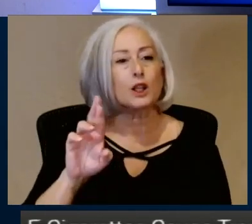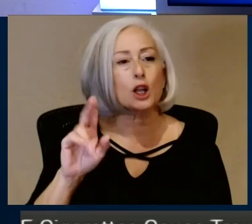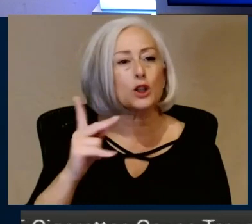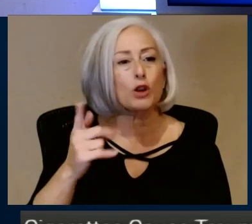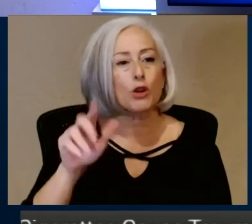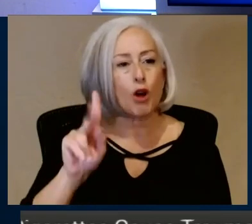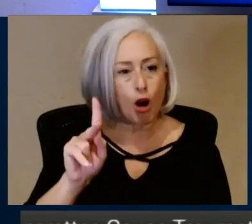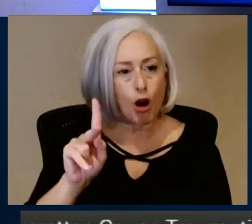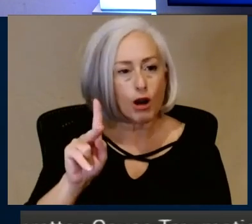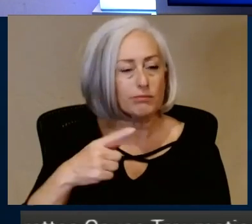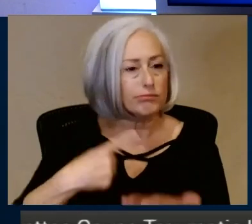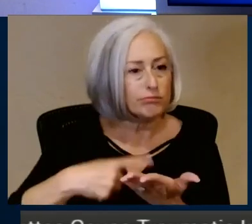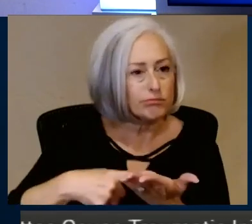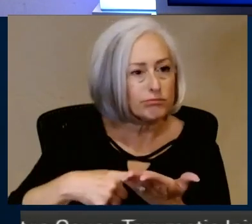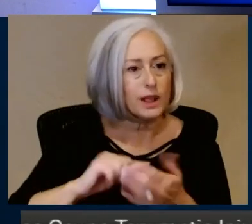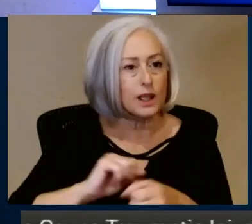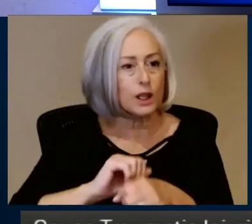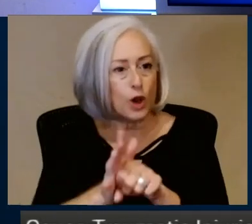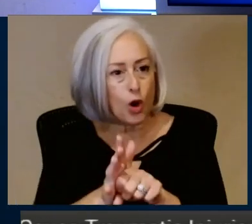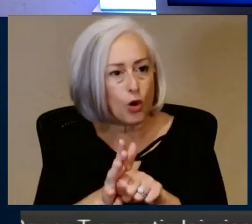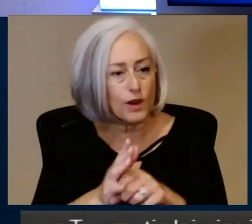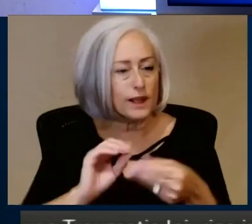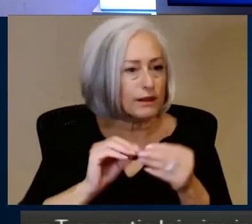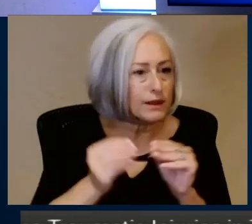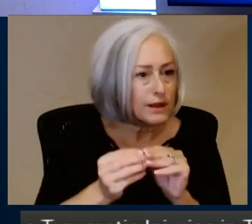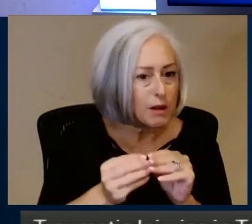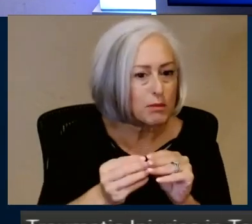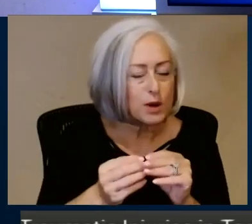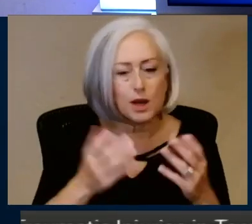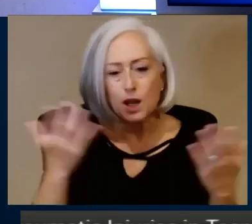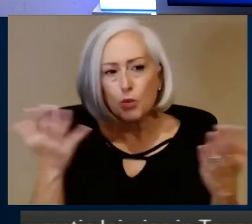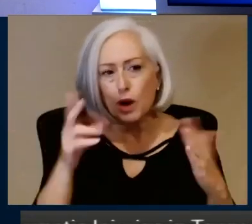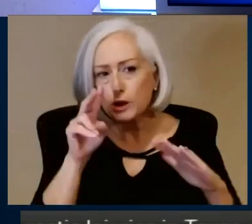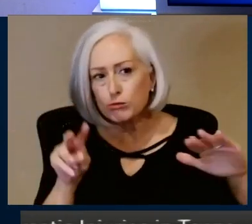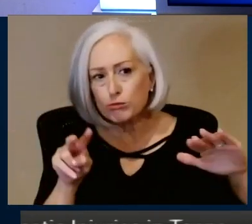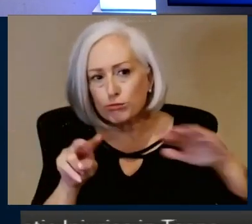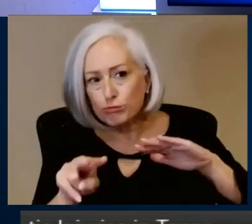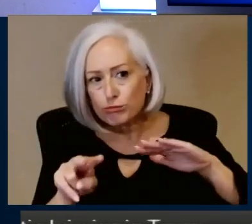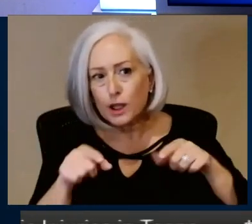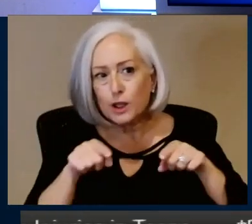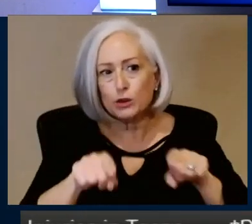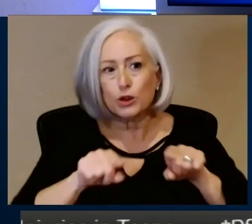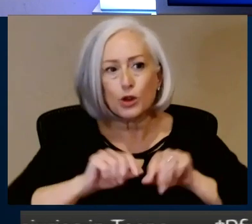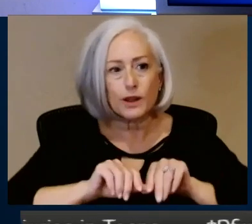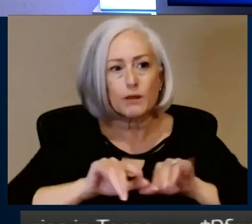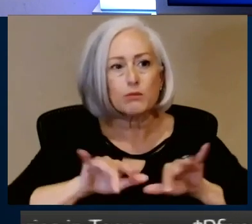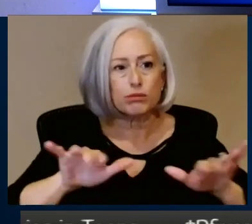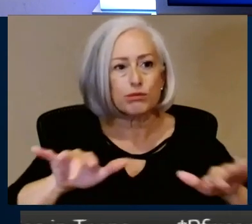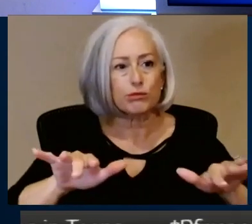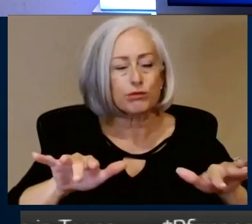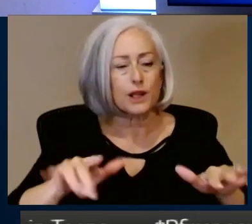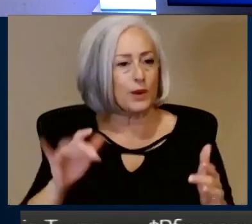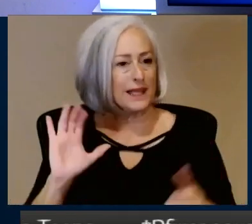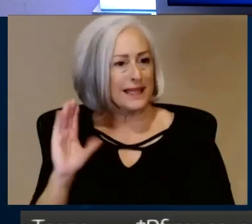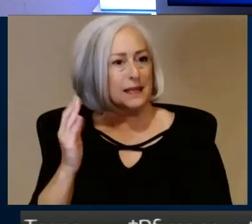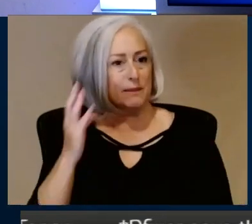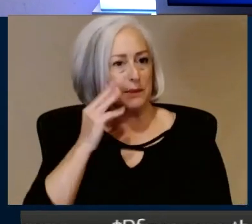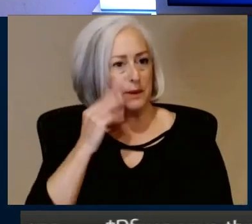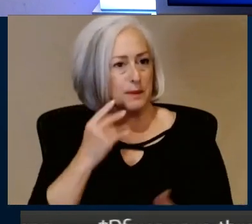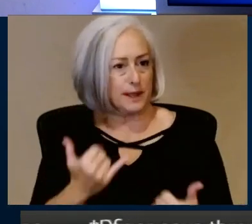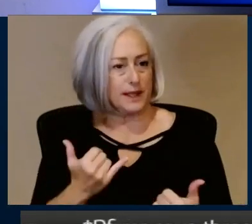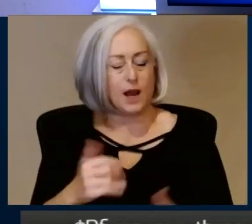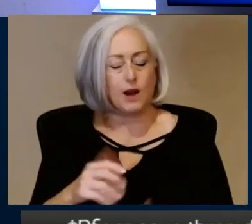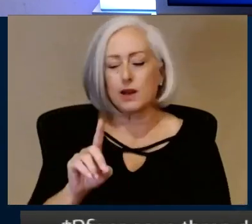as this upcoming surge that we seem to be already in, if you will. So, Dr. Schmidtke, officials are expected to decide on a